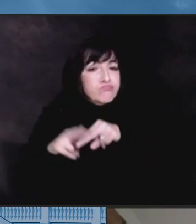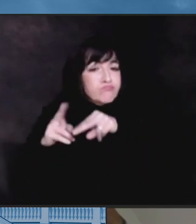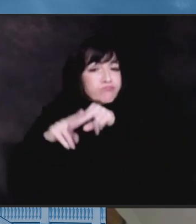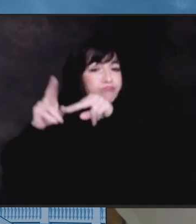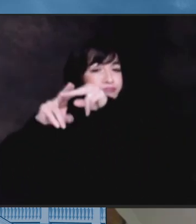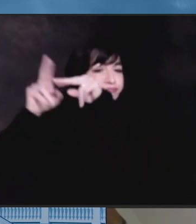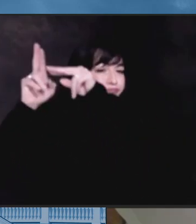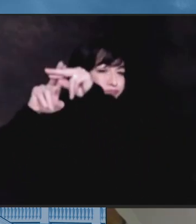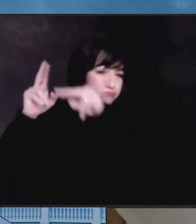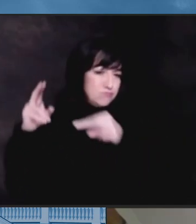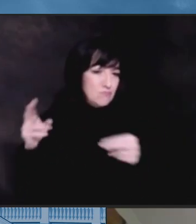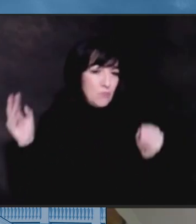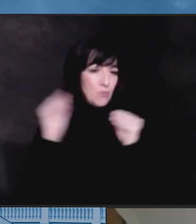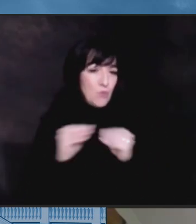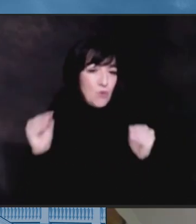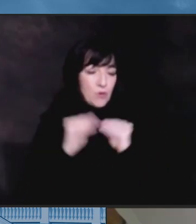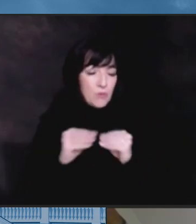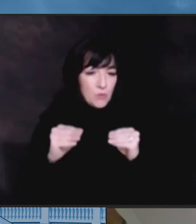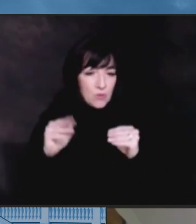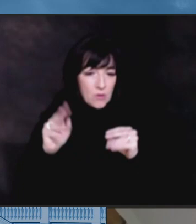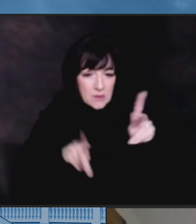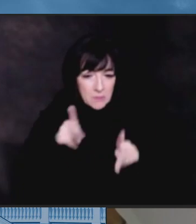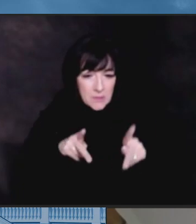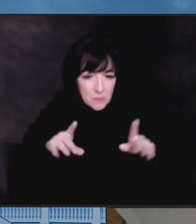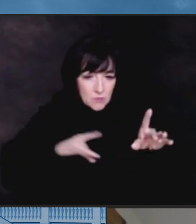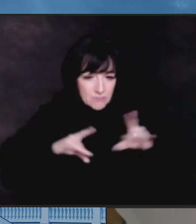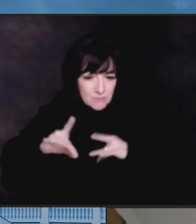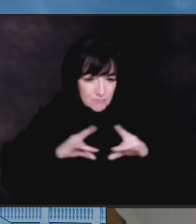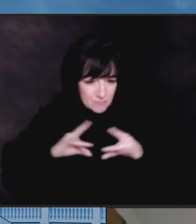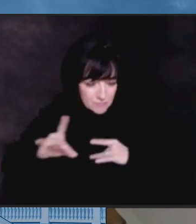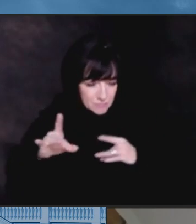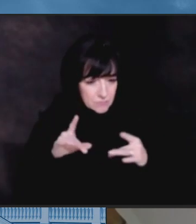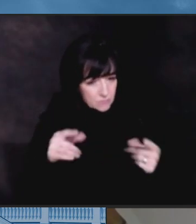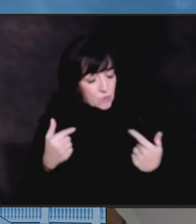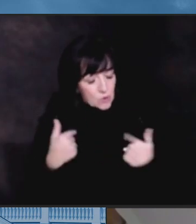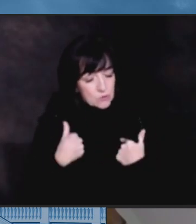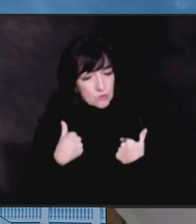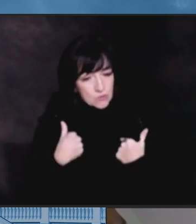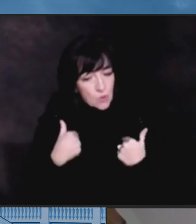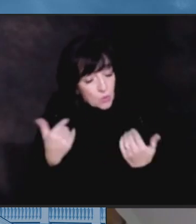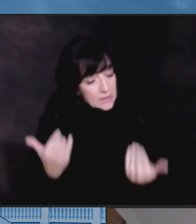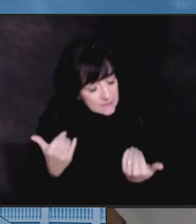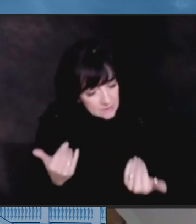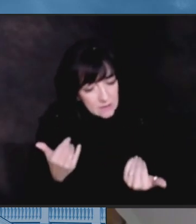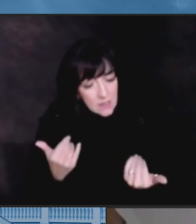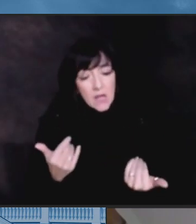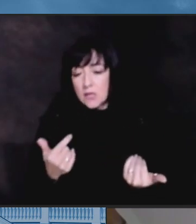now hospitalizations, we've taken action to